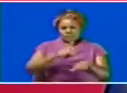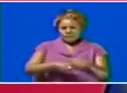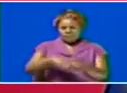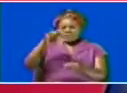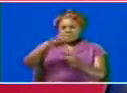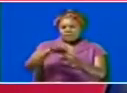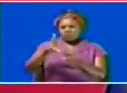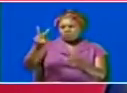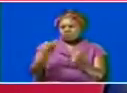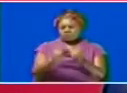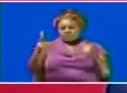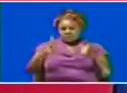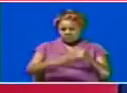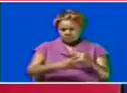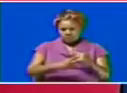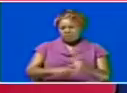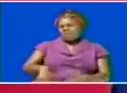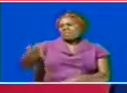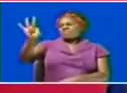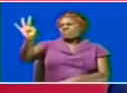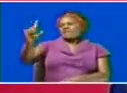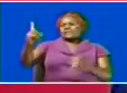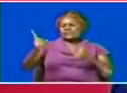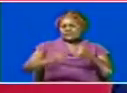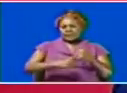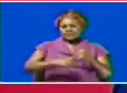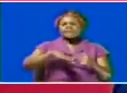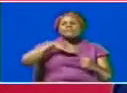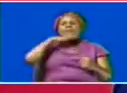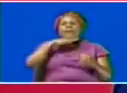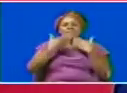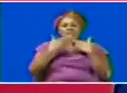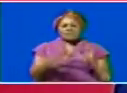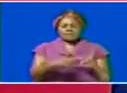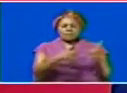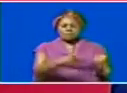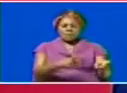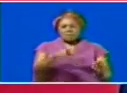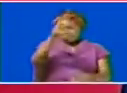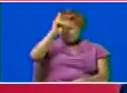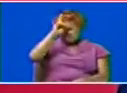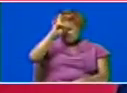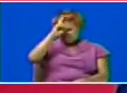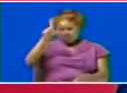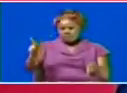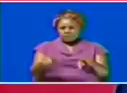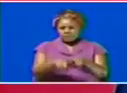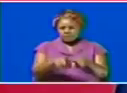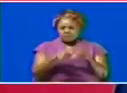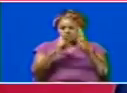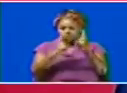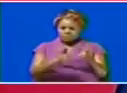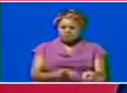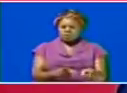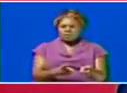2017 elections says that at least 36 people have been killed with fingers pointing at the police. Its findings, according to the reports,